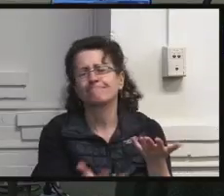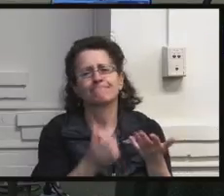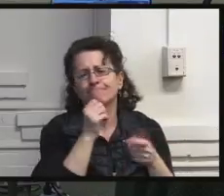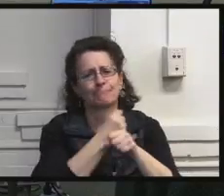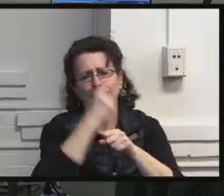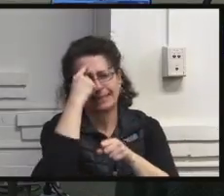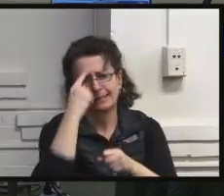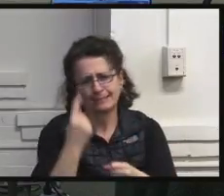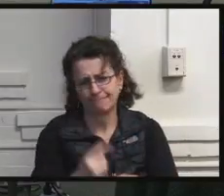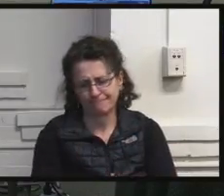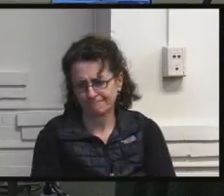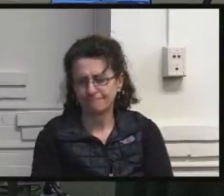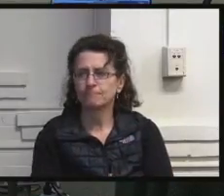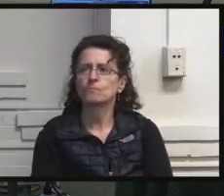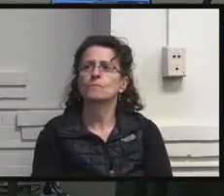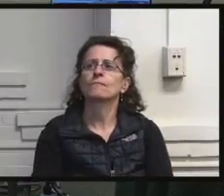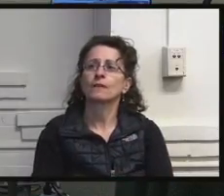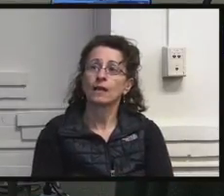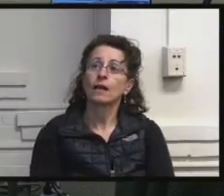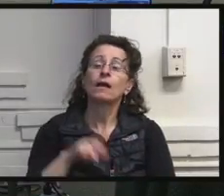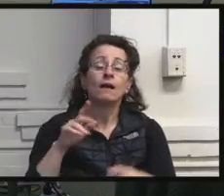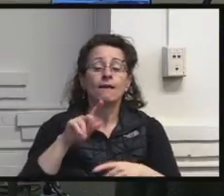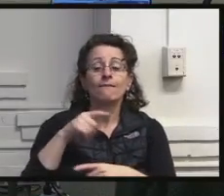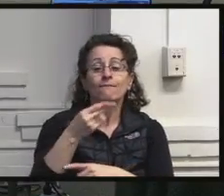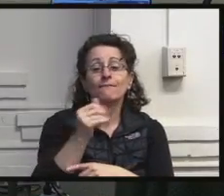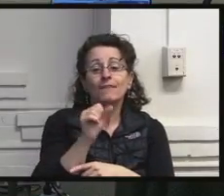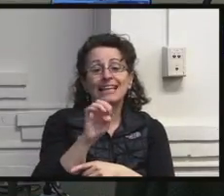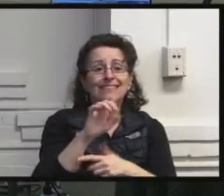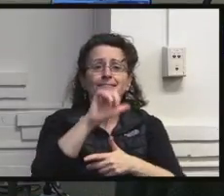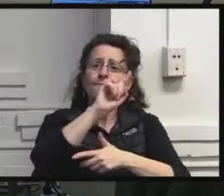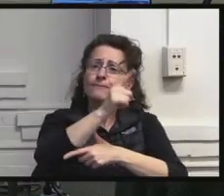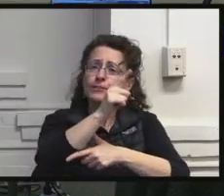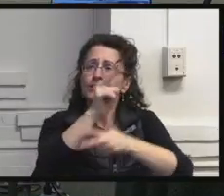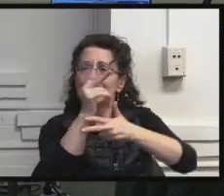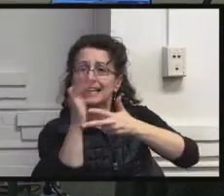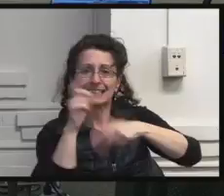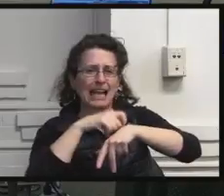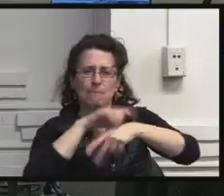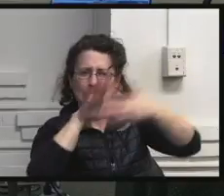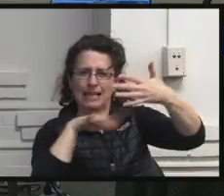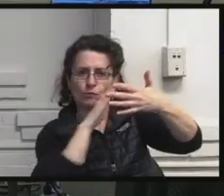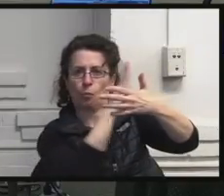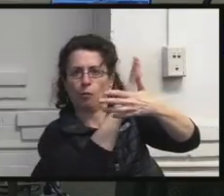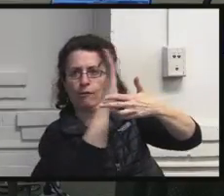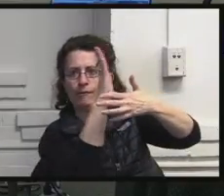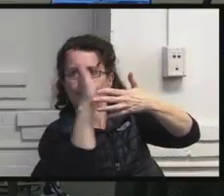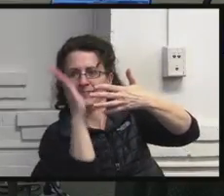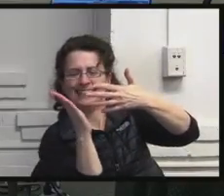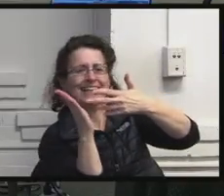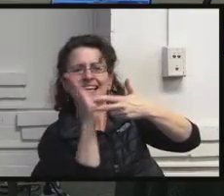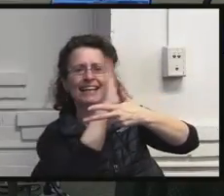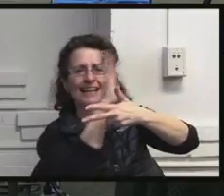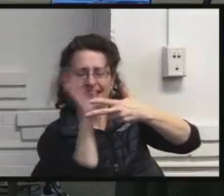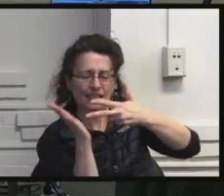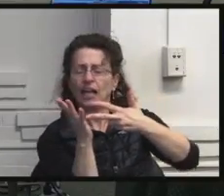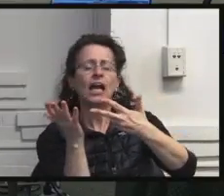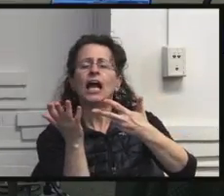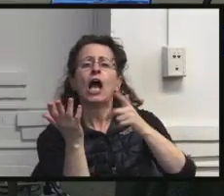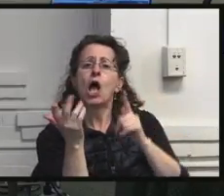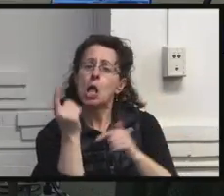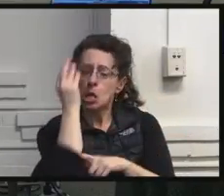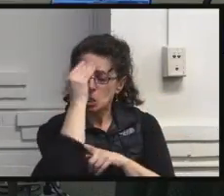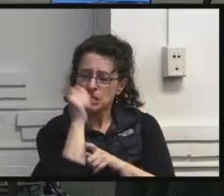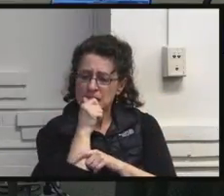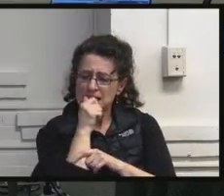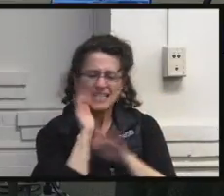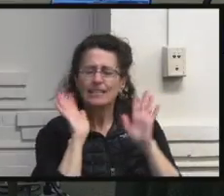Phase construction was considered as the other alternative. However, we ruled it out because of the close proximity of traffic and